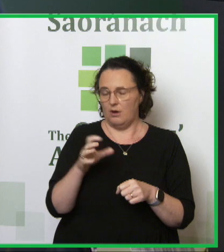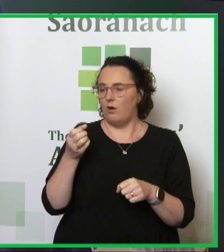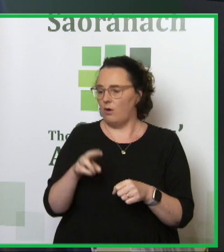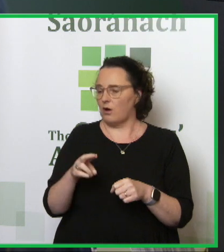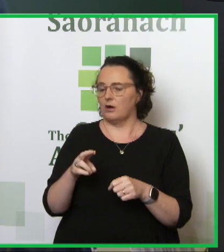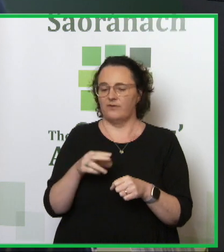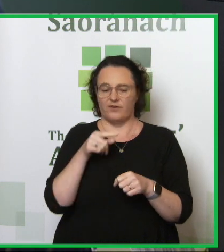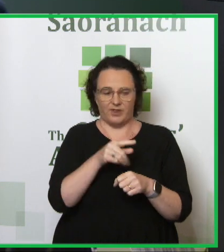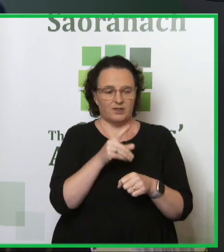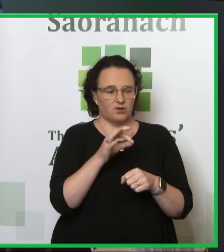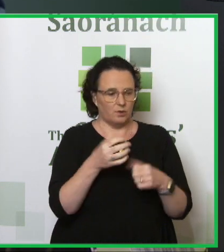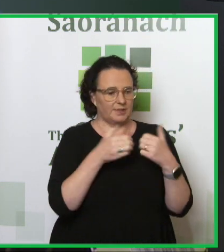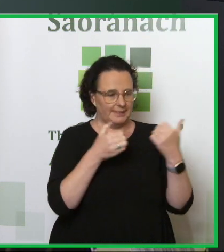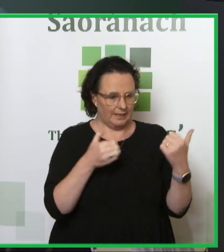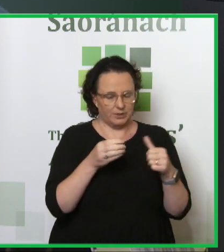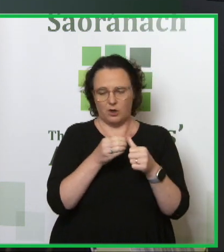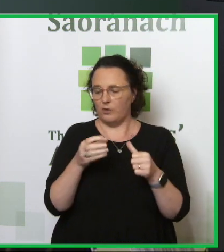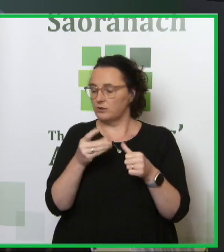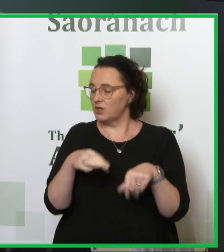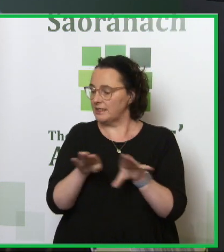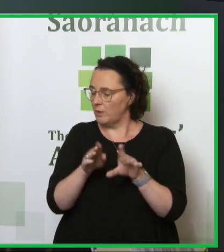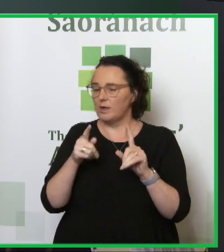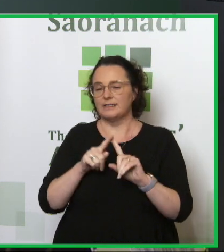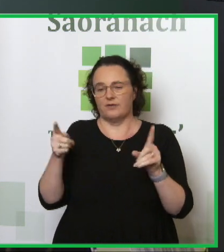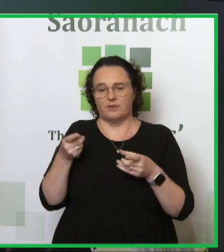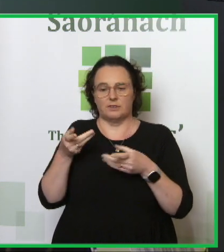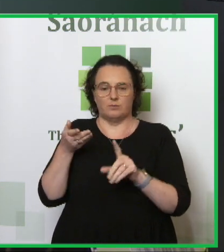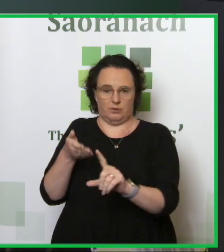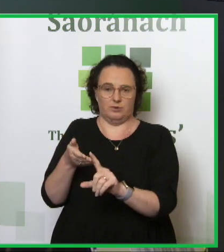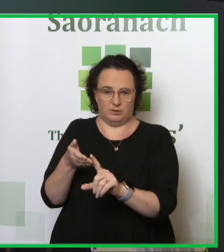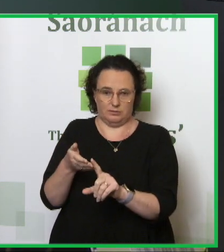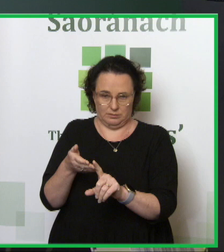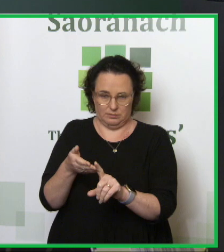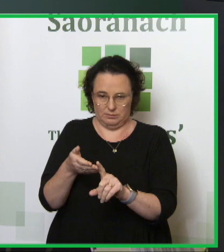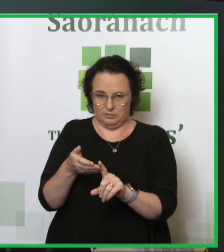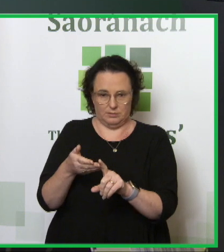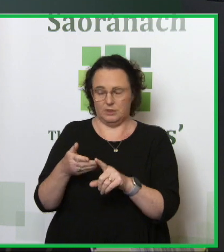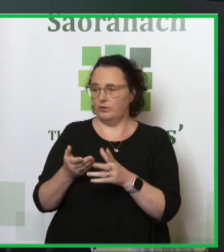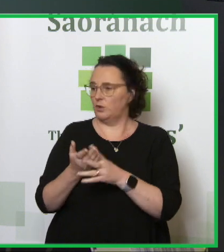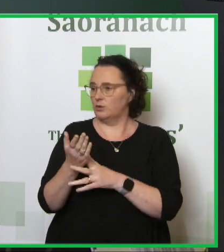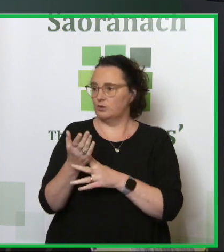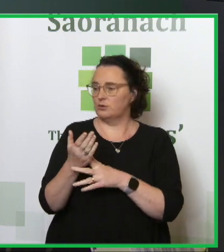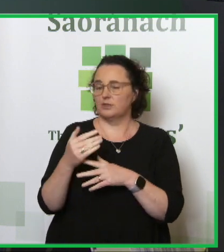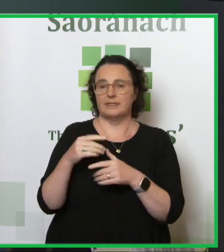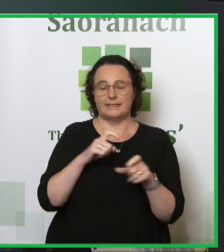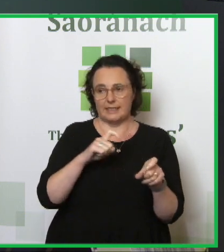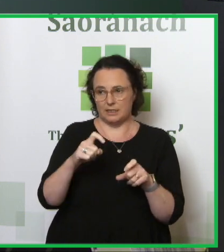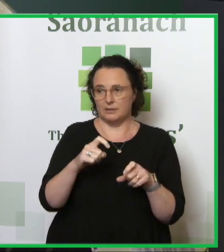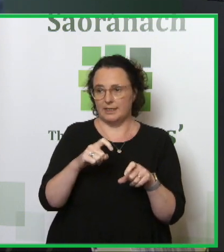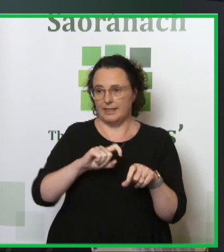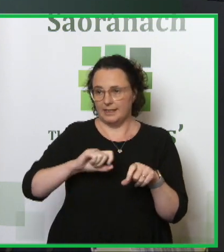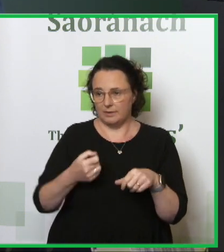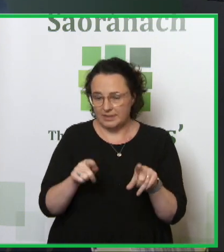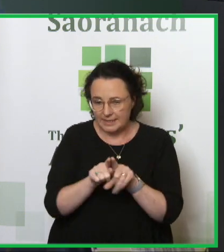approach. So it doesn't exclude anything that we've already voted for. You can still vote for the status quo. You can still vote